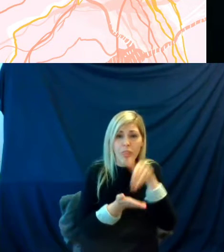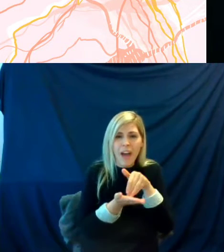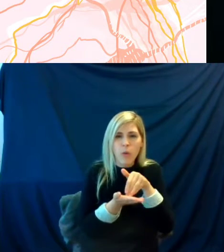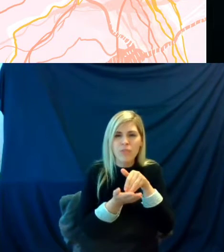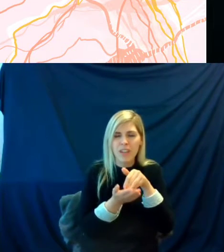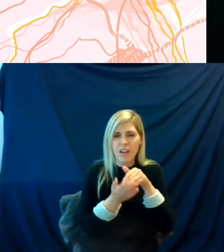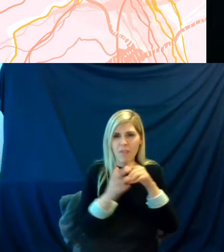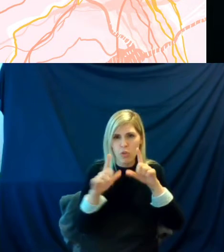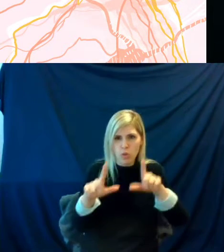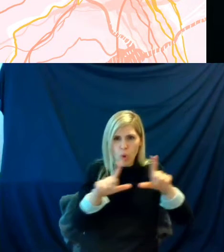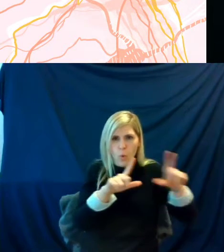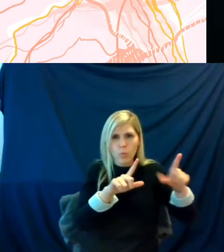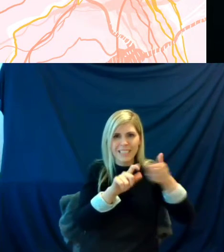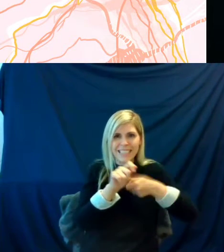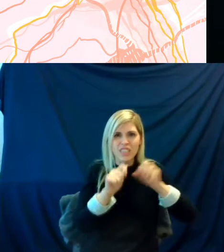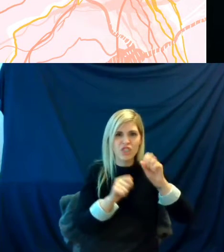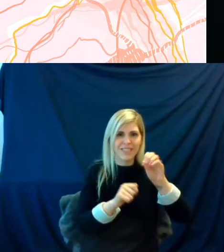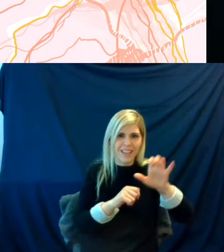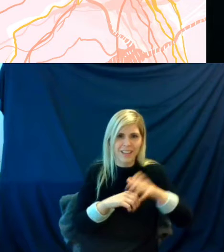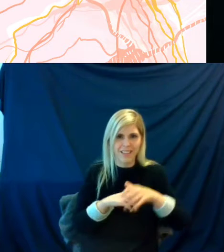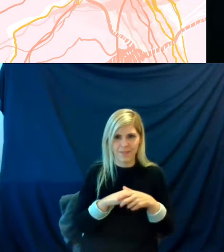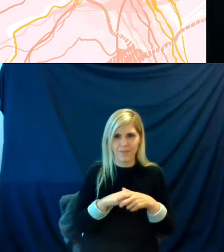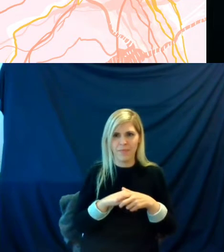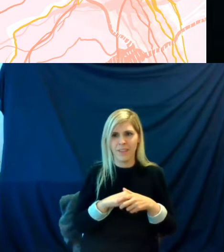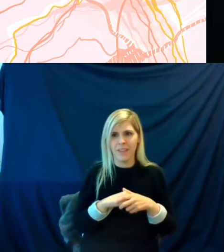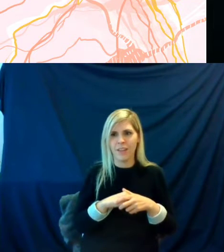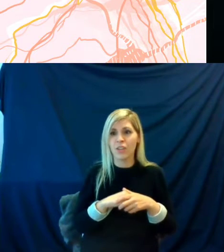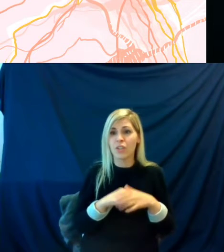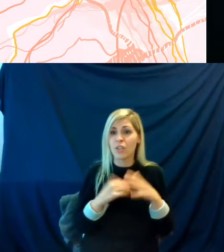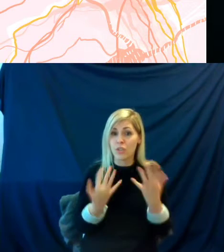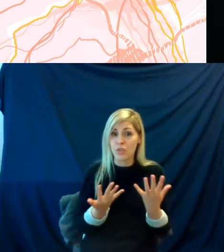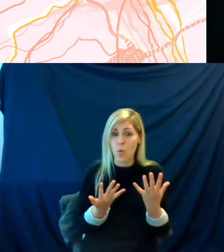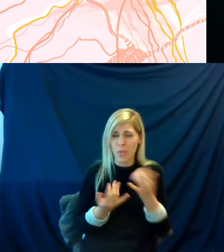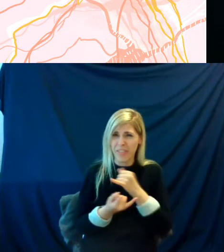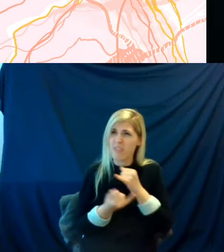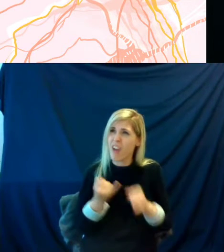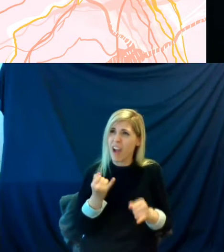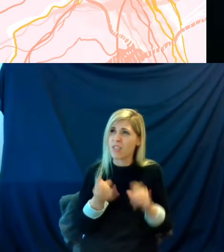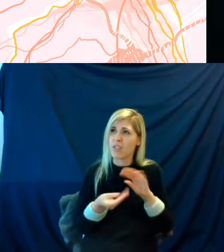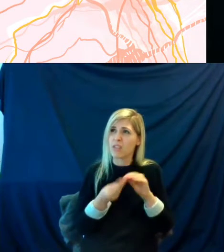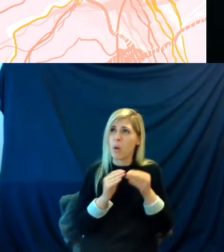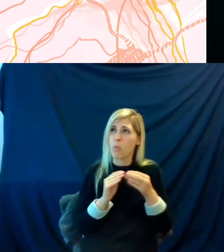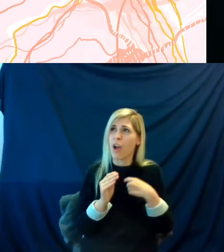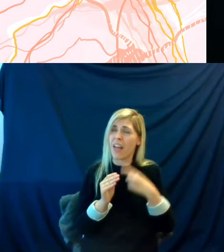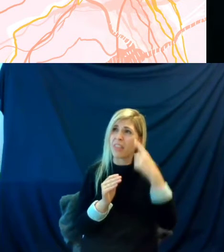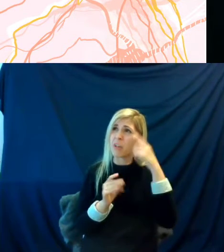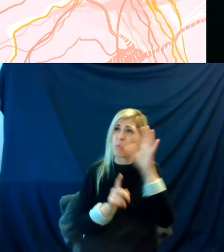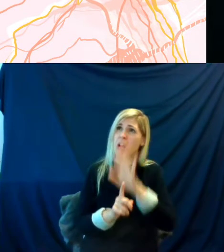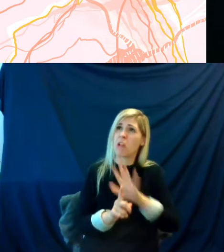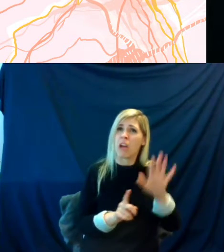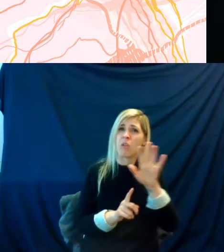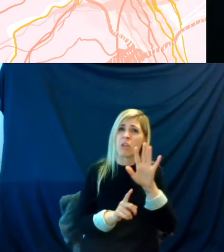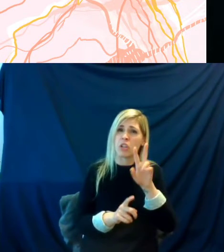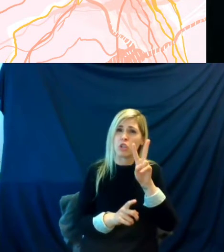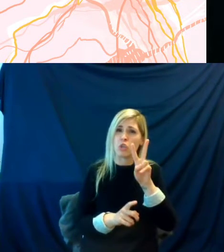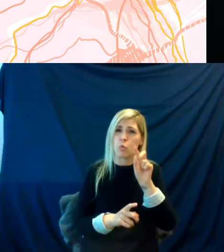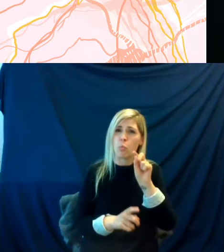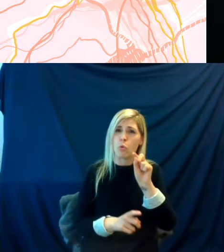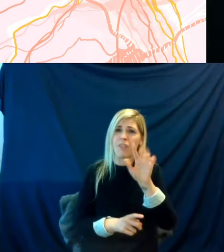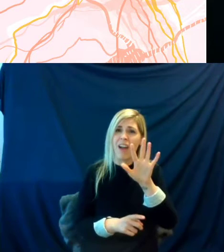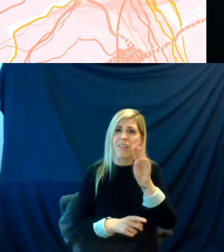per second. And with that, I think the final was, we had